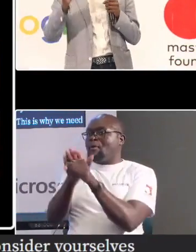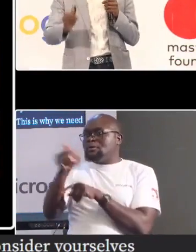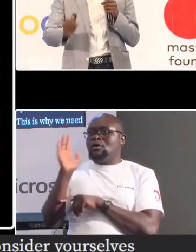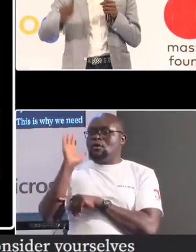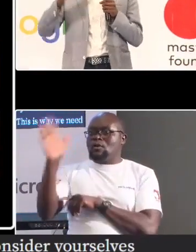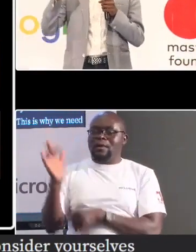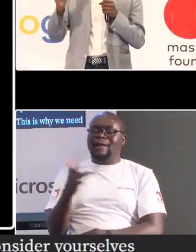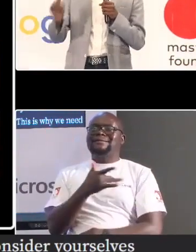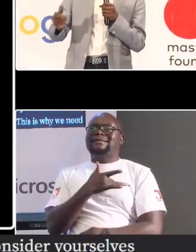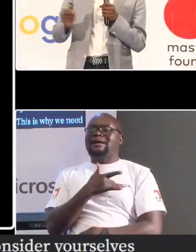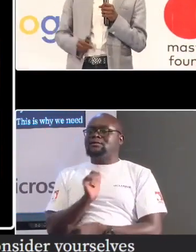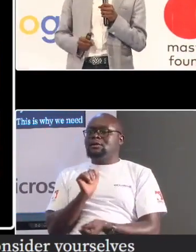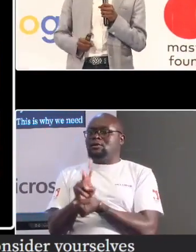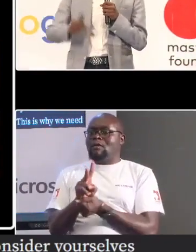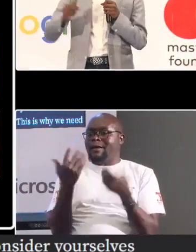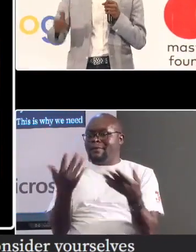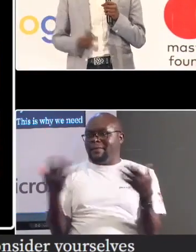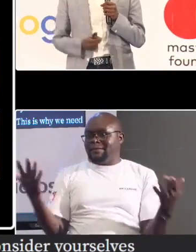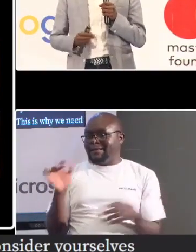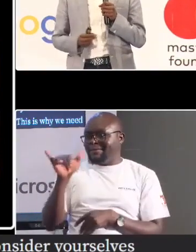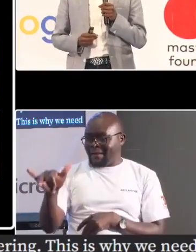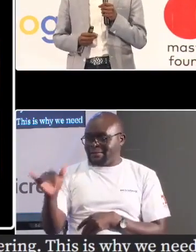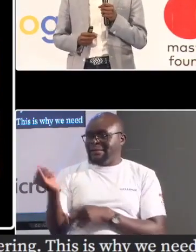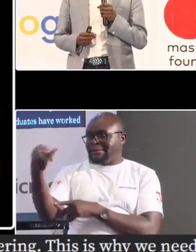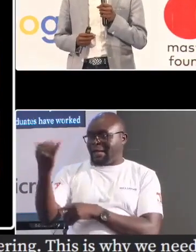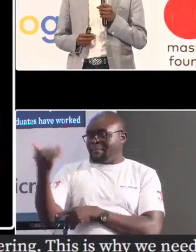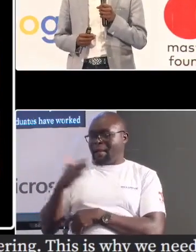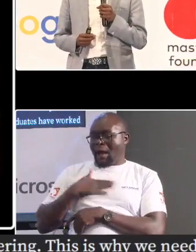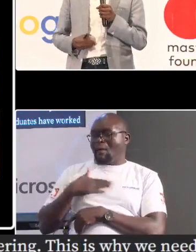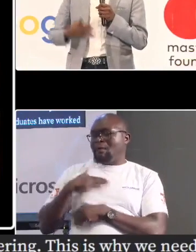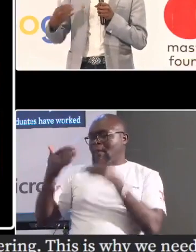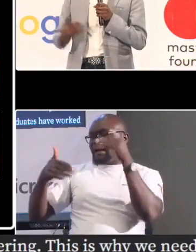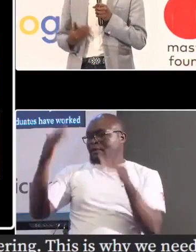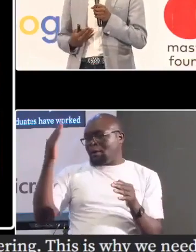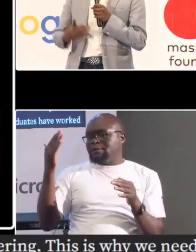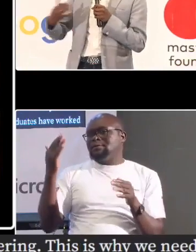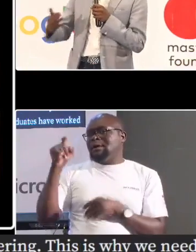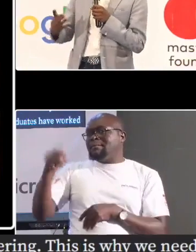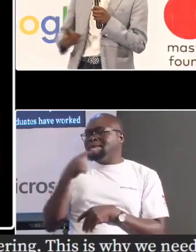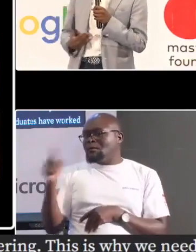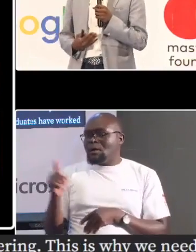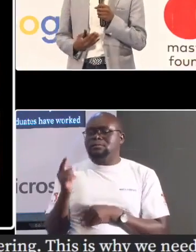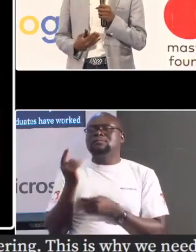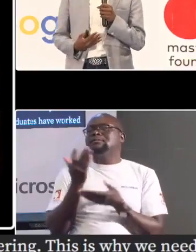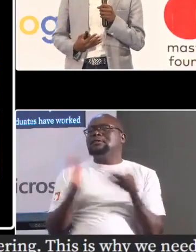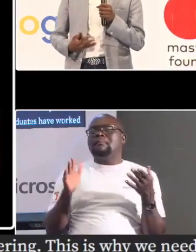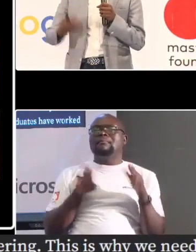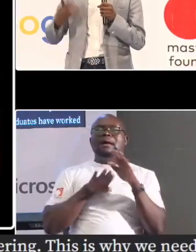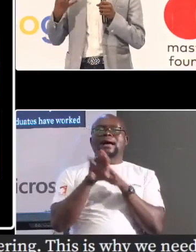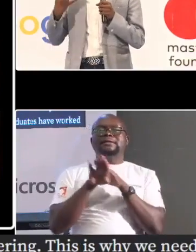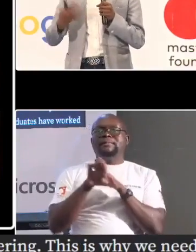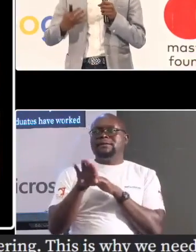have touched 12 things that have been designed by our graduates. And I should say, just in the interest of